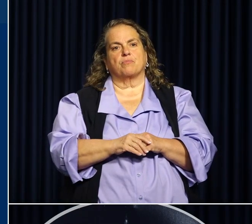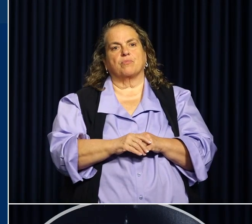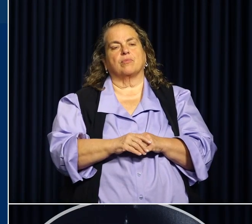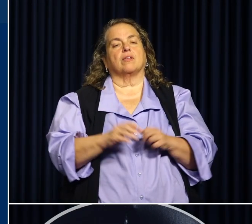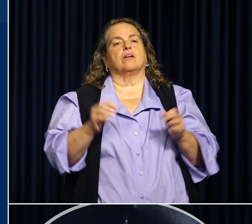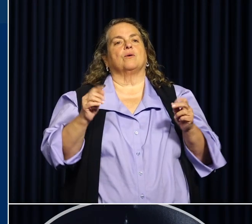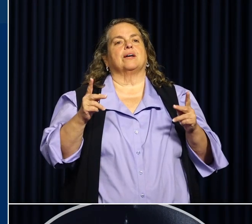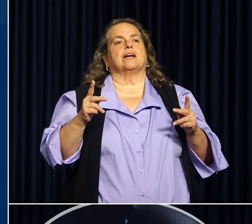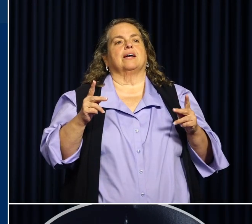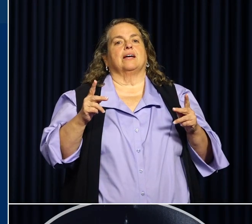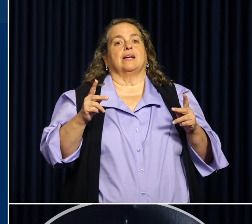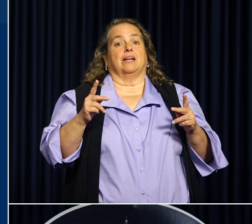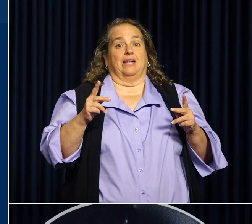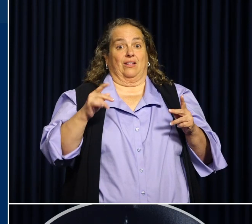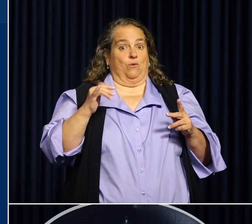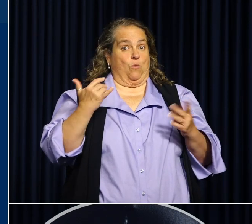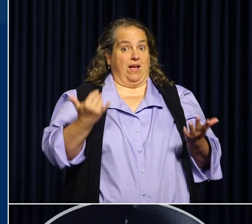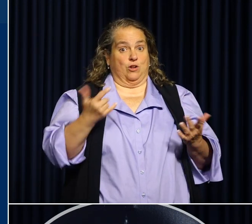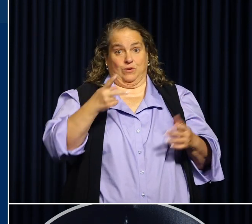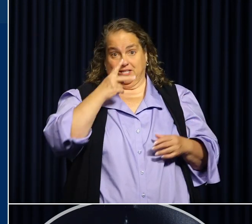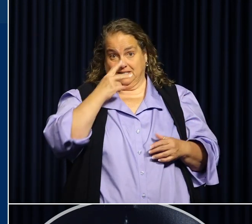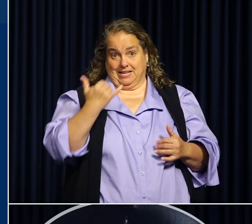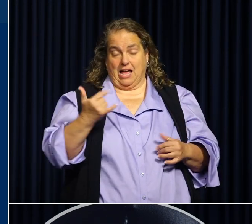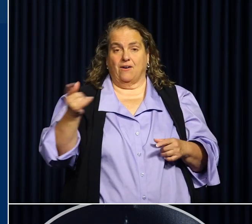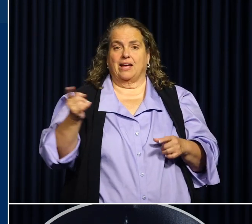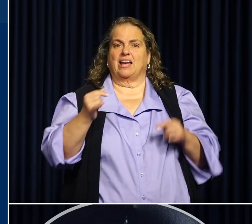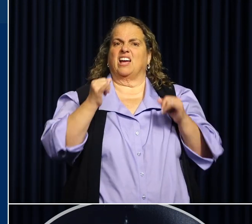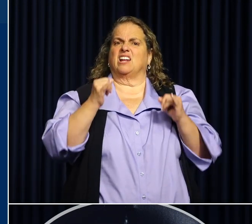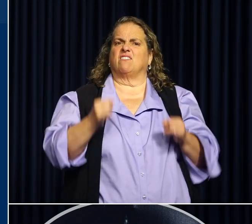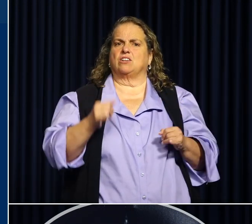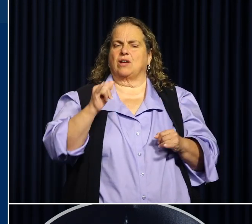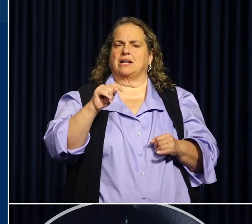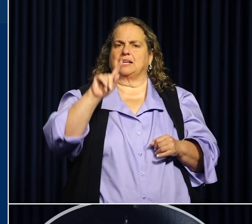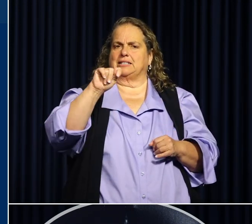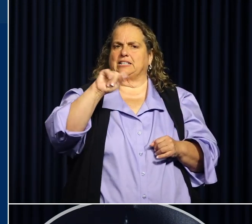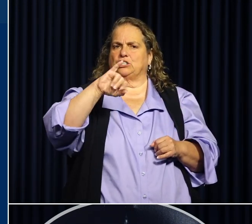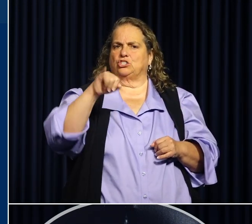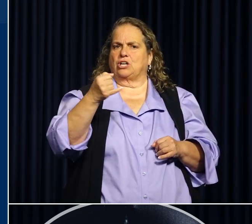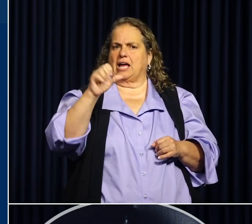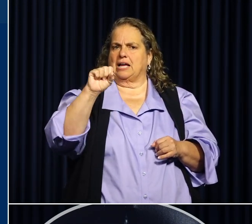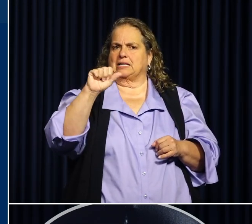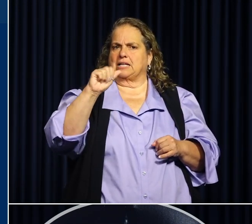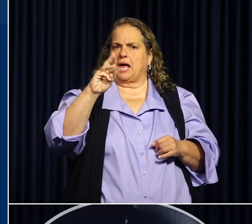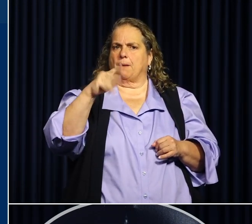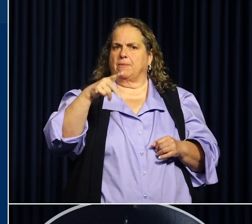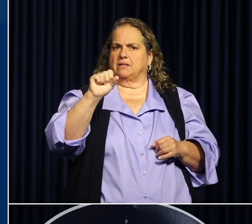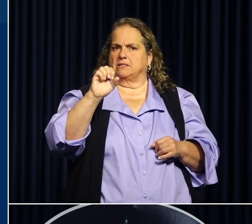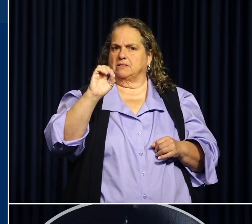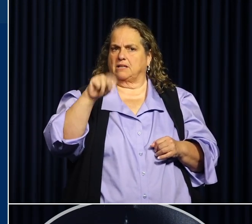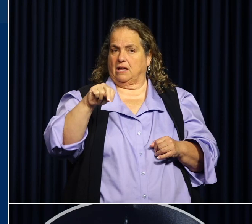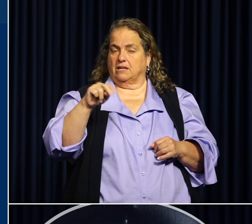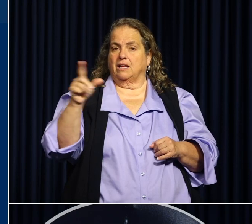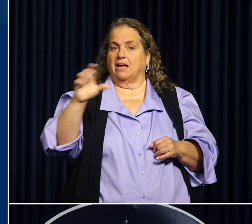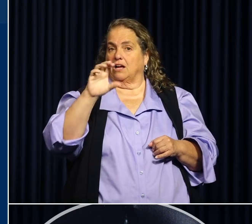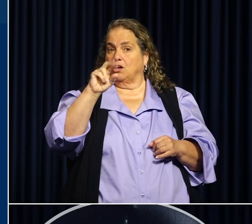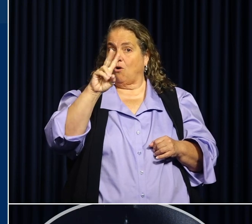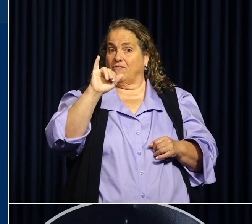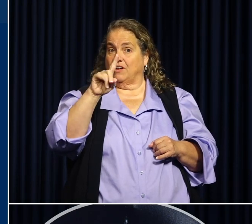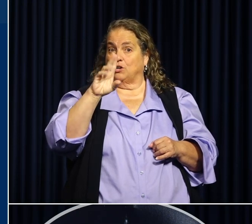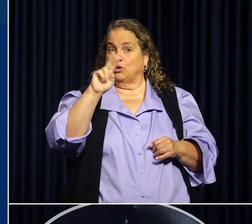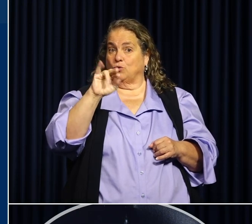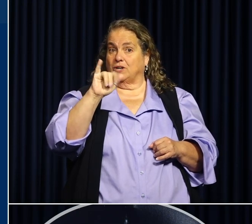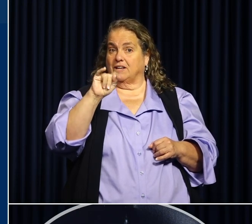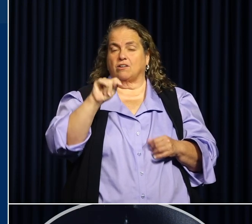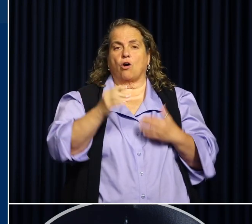All right. This is an individual at TJ Sampson who was in the COVID unit for nearly